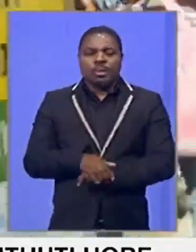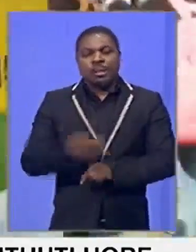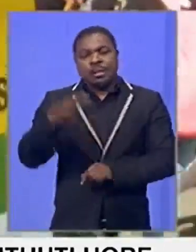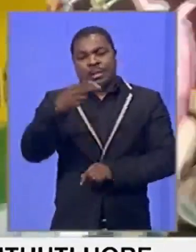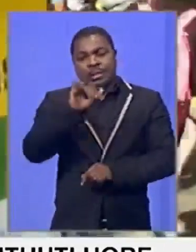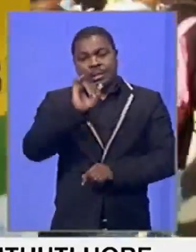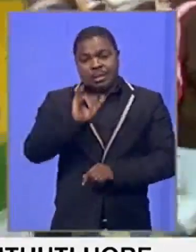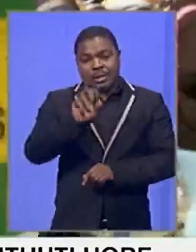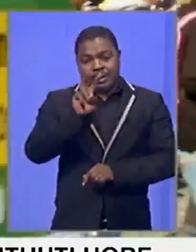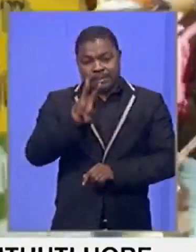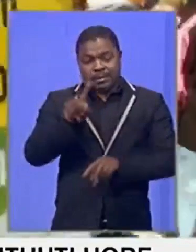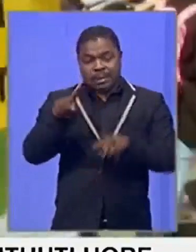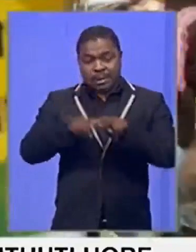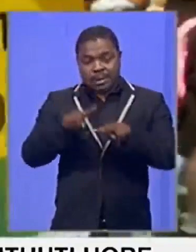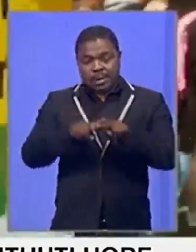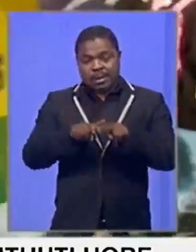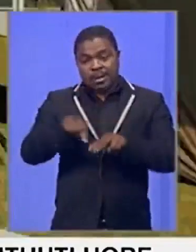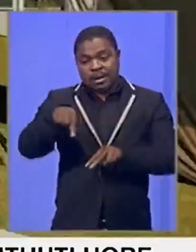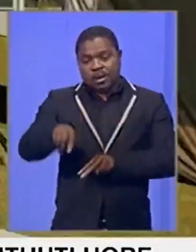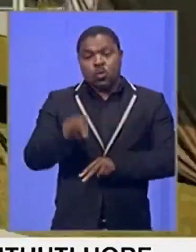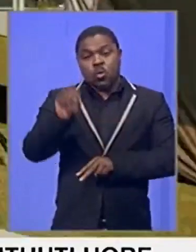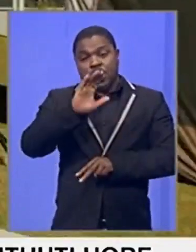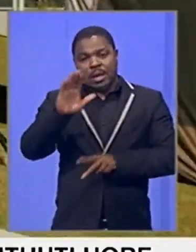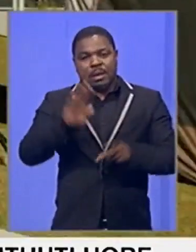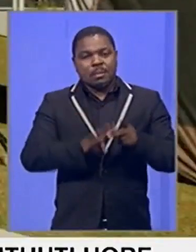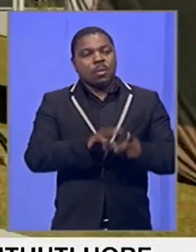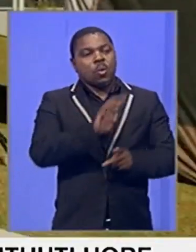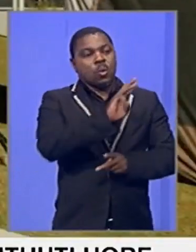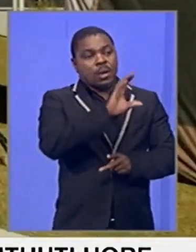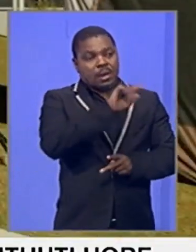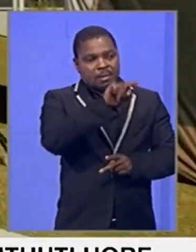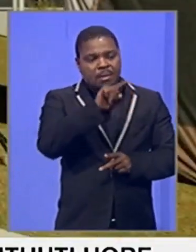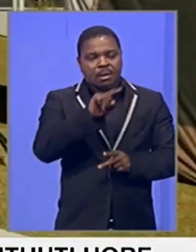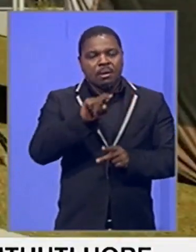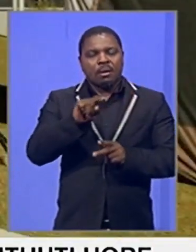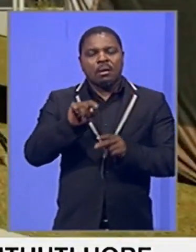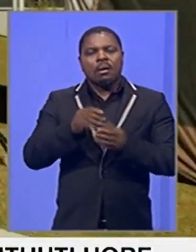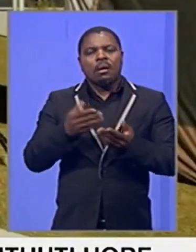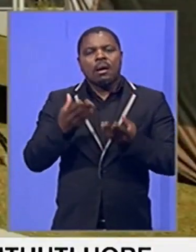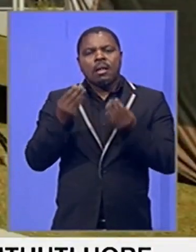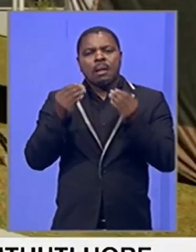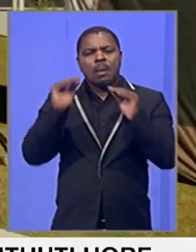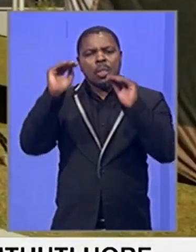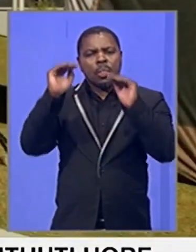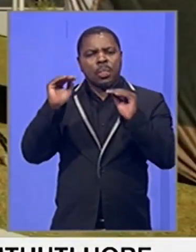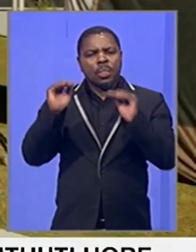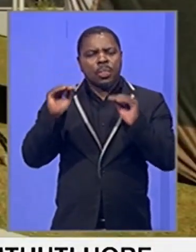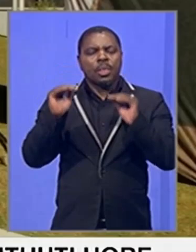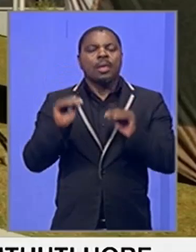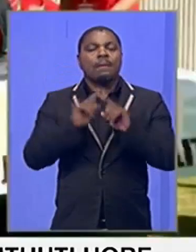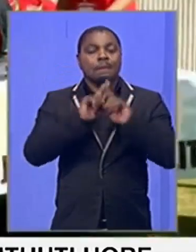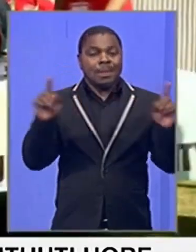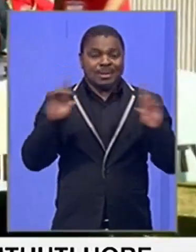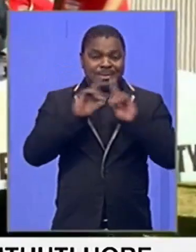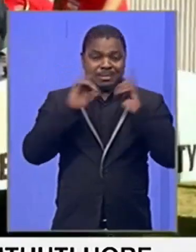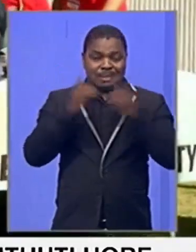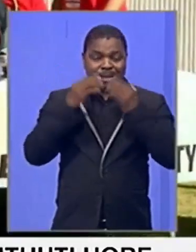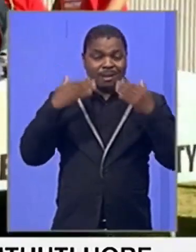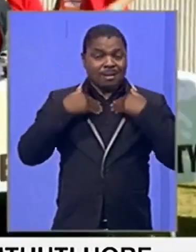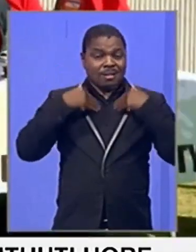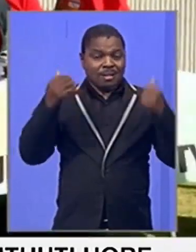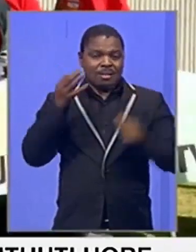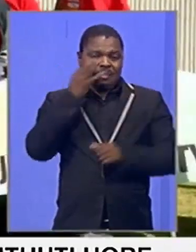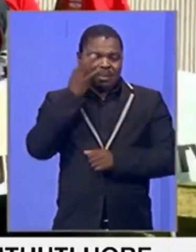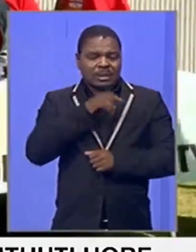le AIDS Northern Cape le Western Cape, Lefapha la bophelo ka hare ho naha le hlalosa ha le ntse le ngongoreiswa ke ho ima ha